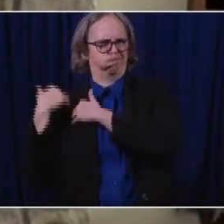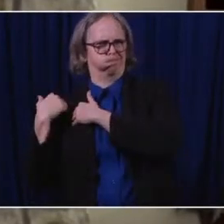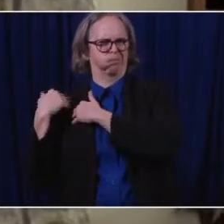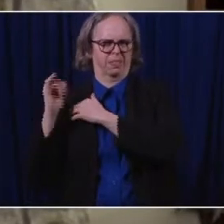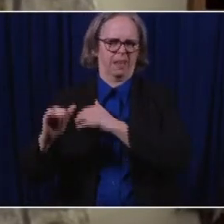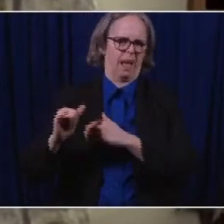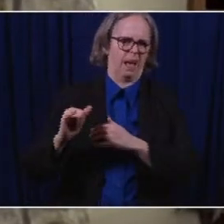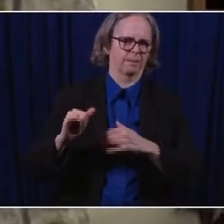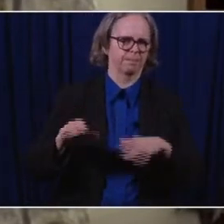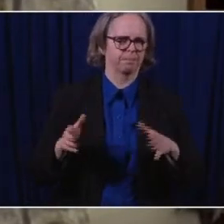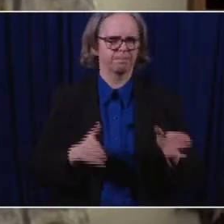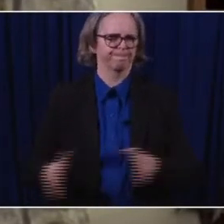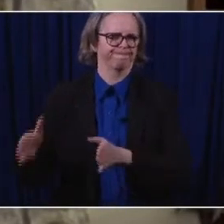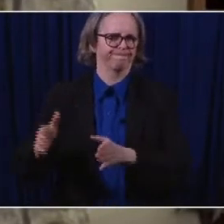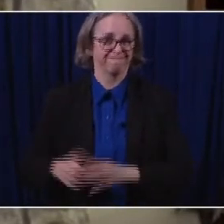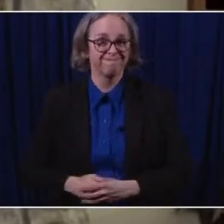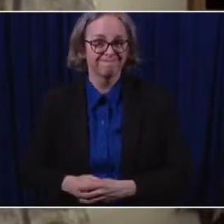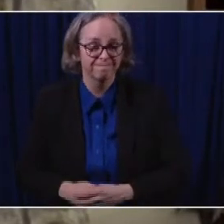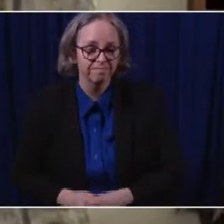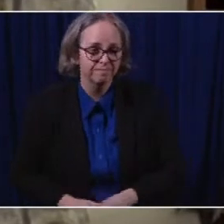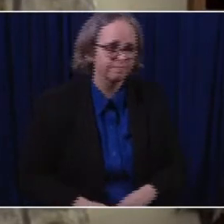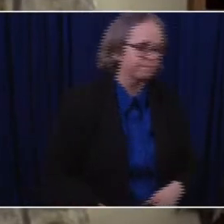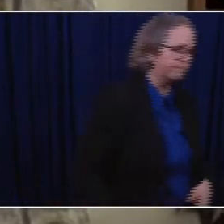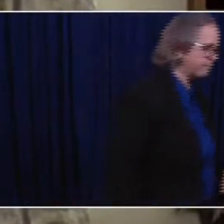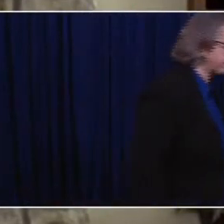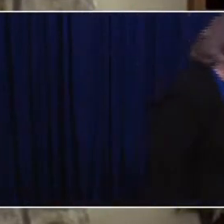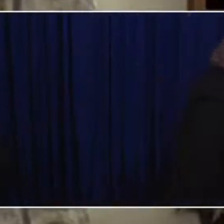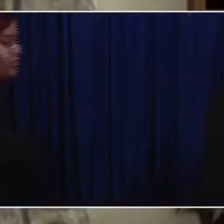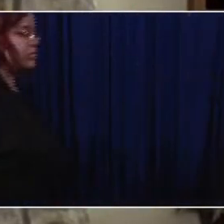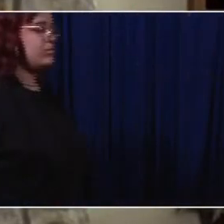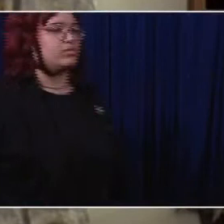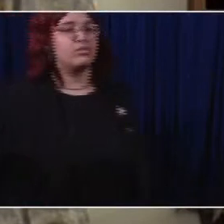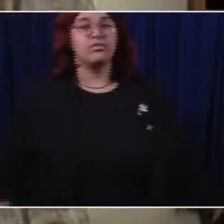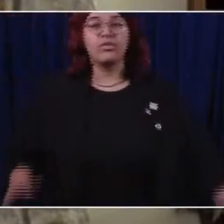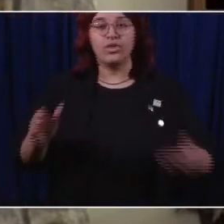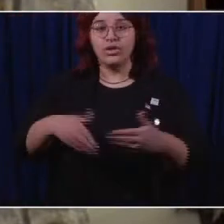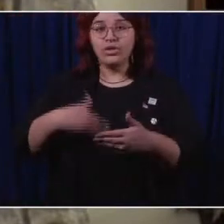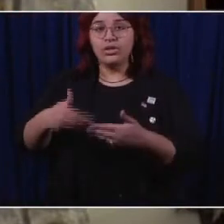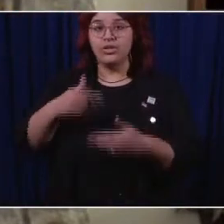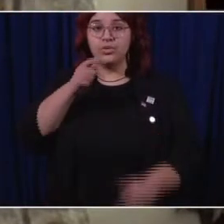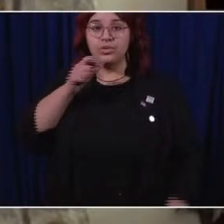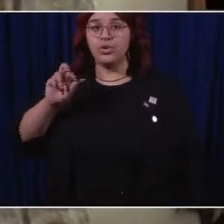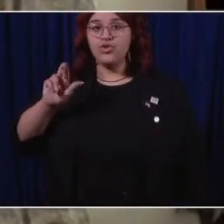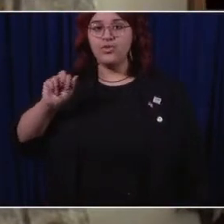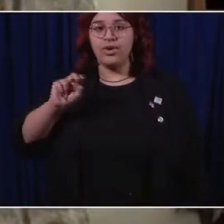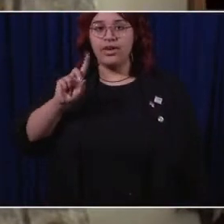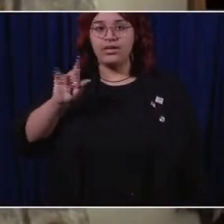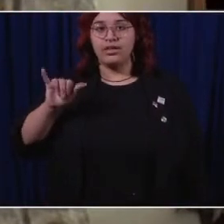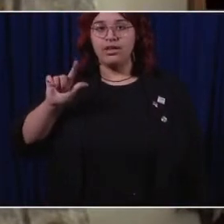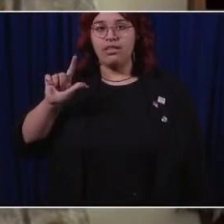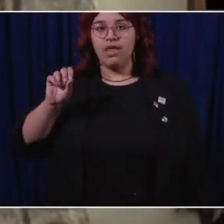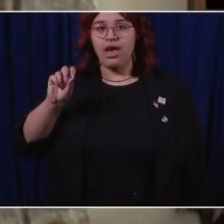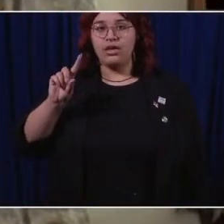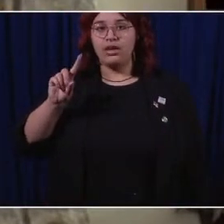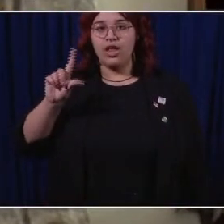Next question is from Randy Ludlow at the Columbus Dispatch. Good afternoon, Governor.